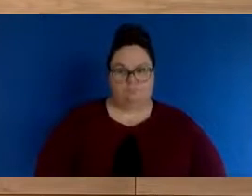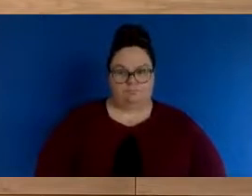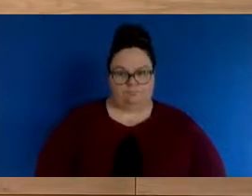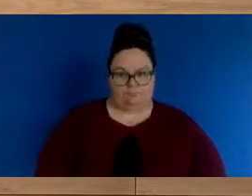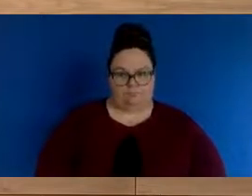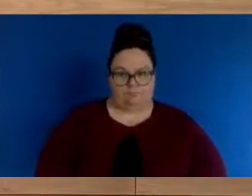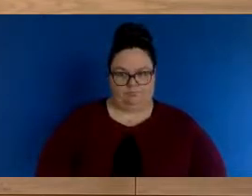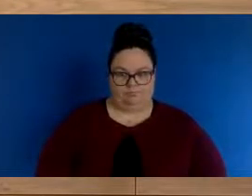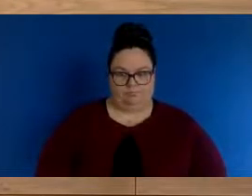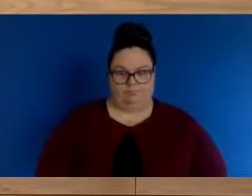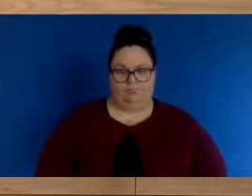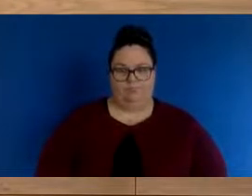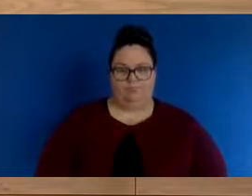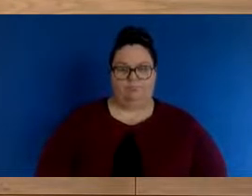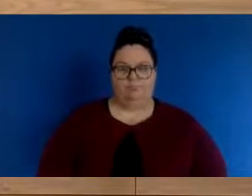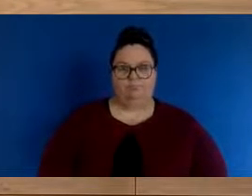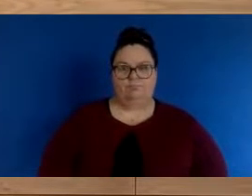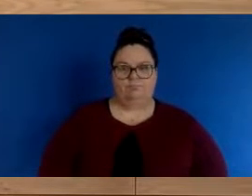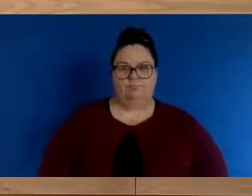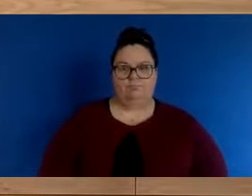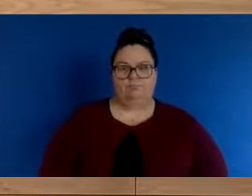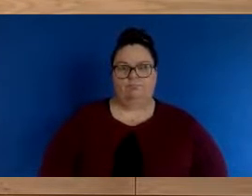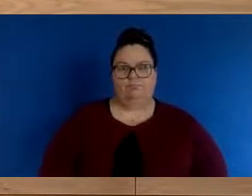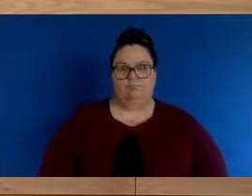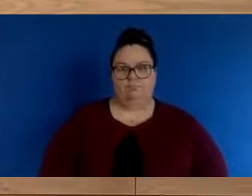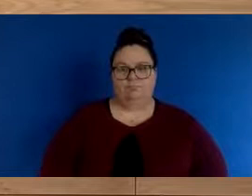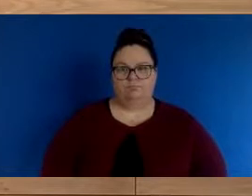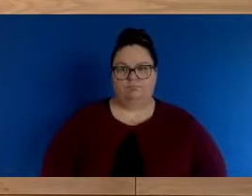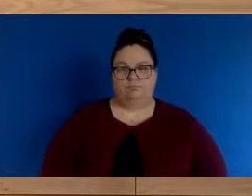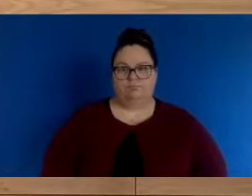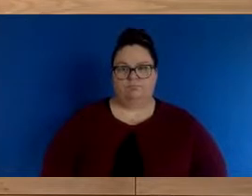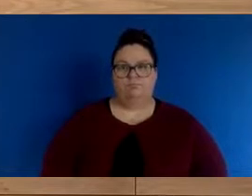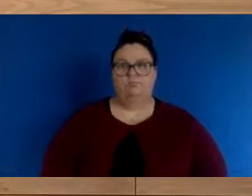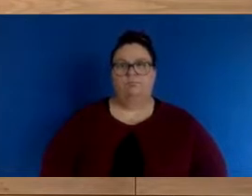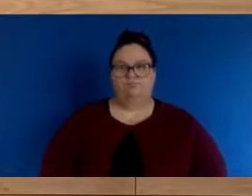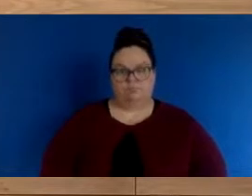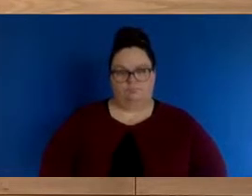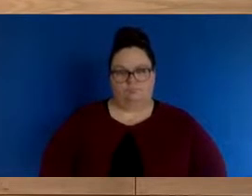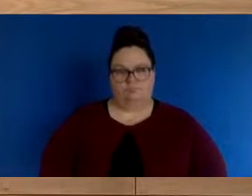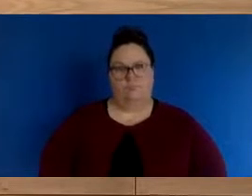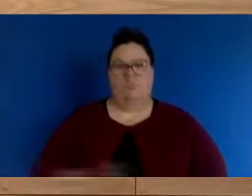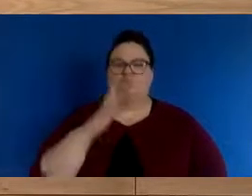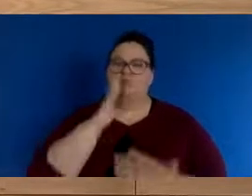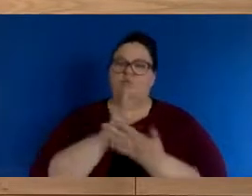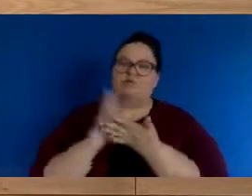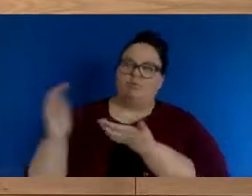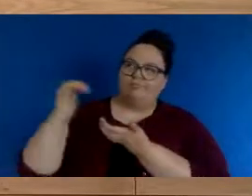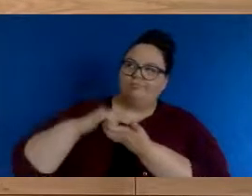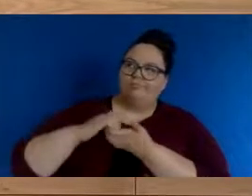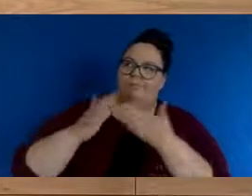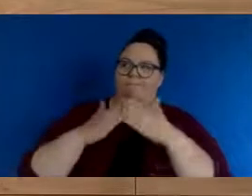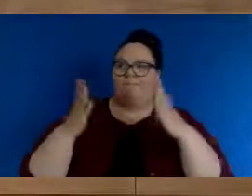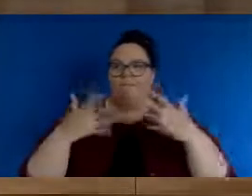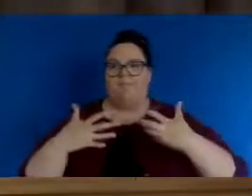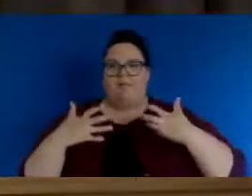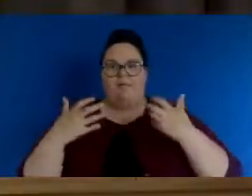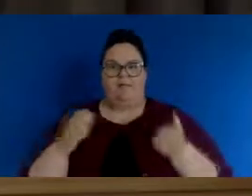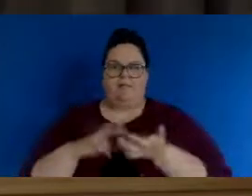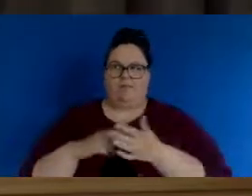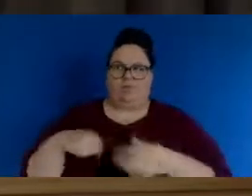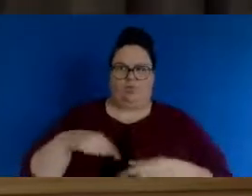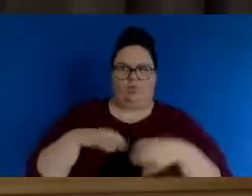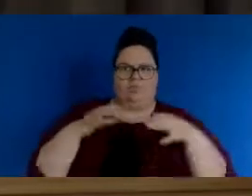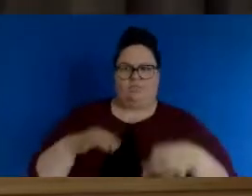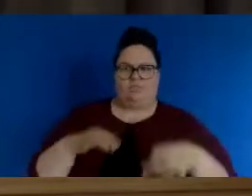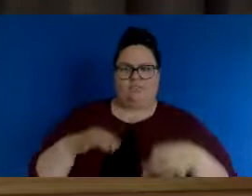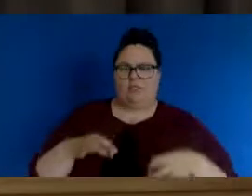I think we've talked about the fact that we, in partnership with public health, make our decisions based on